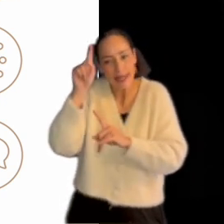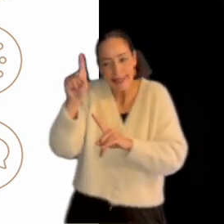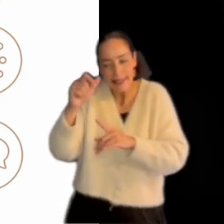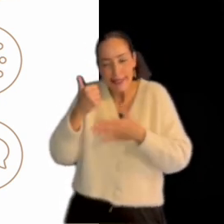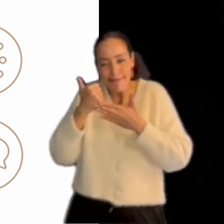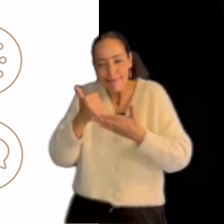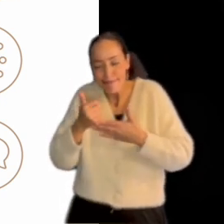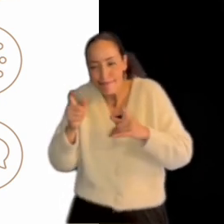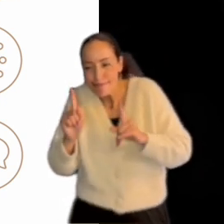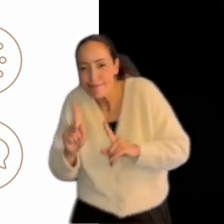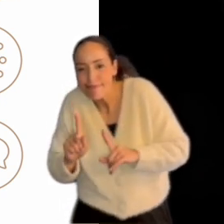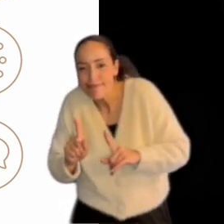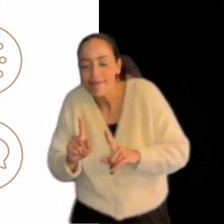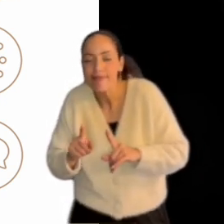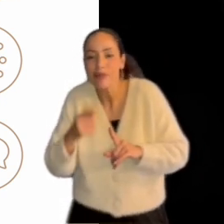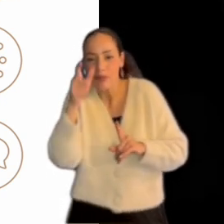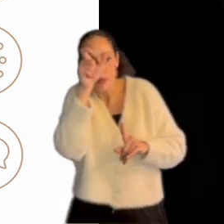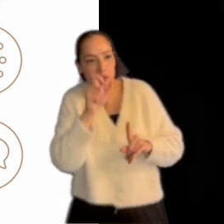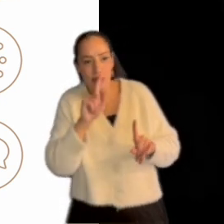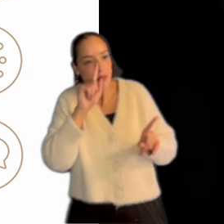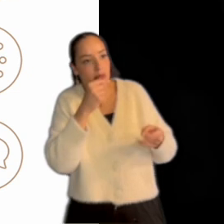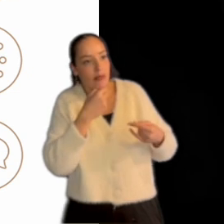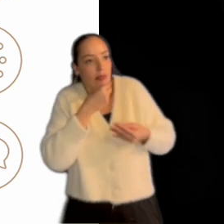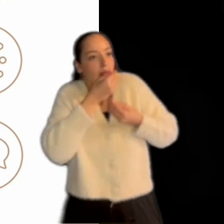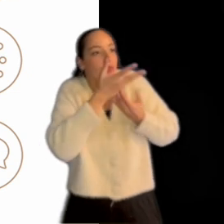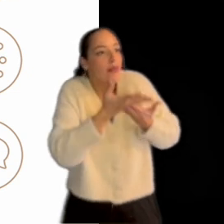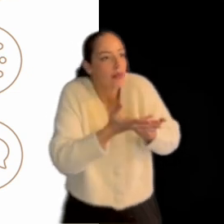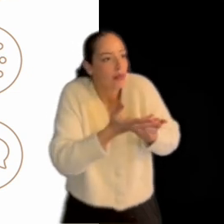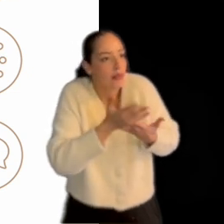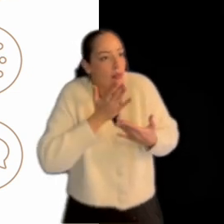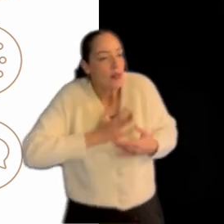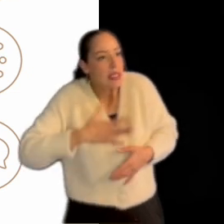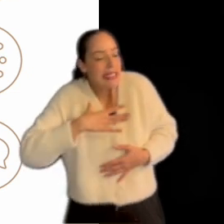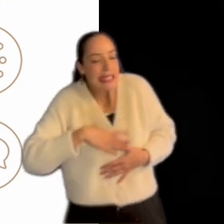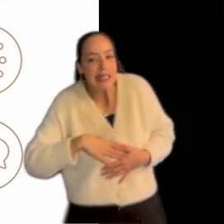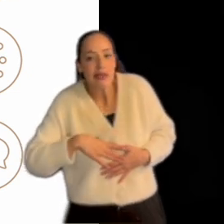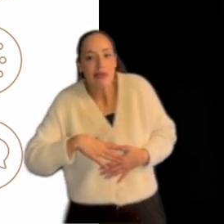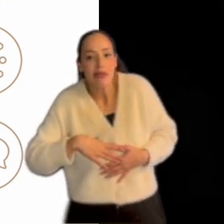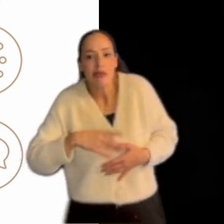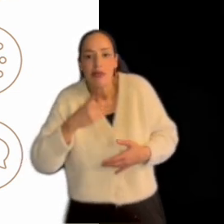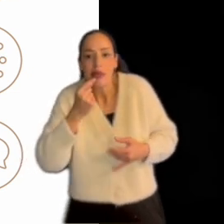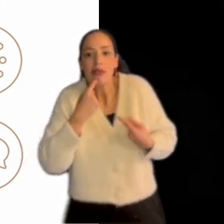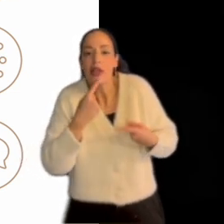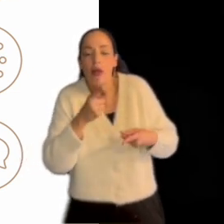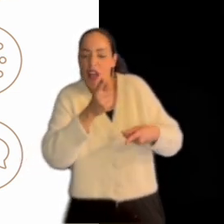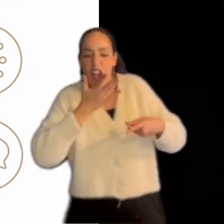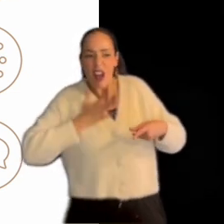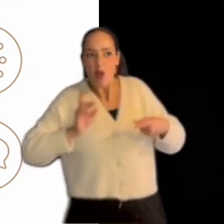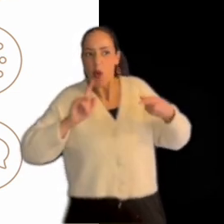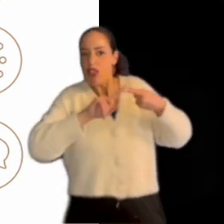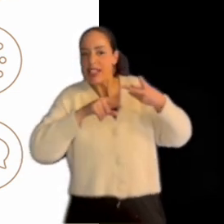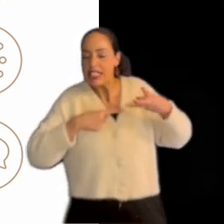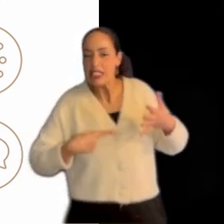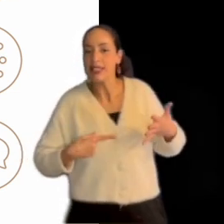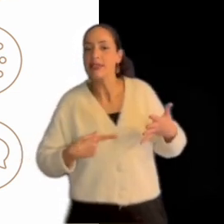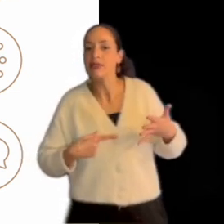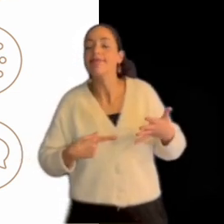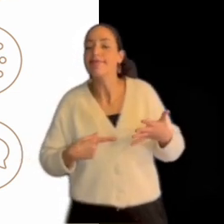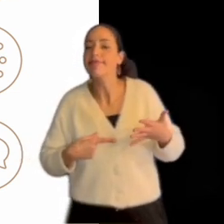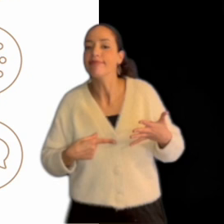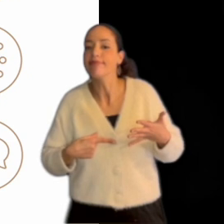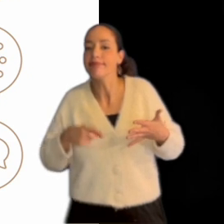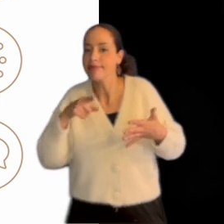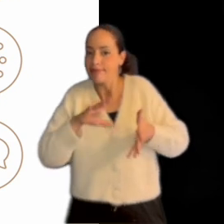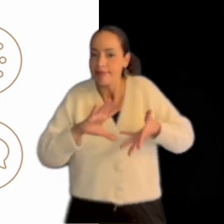don't want and what they don't need. And this creates a place from which to build. We can also replace the word better with